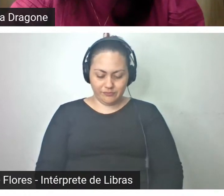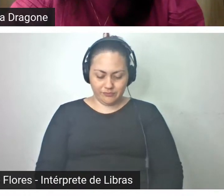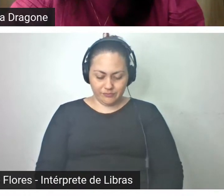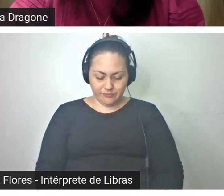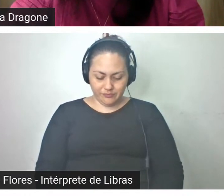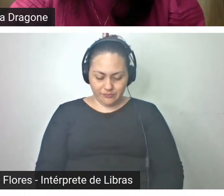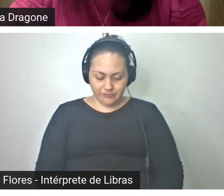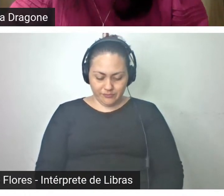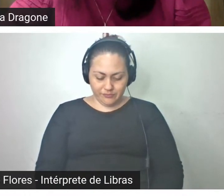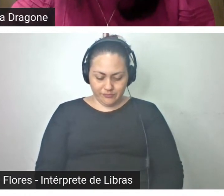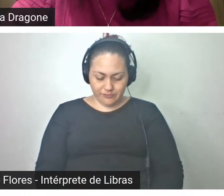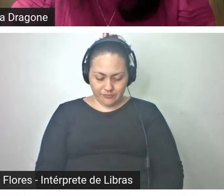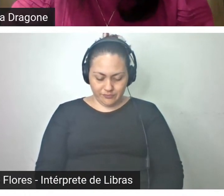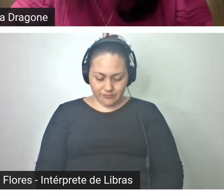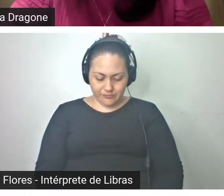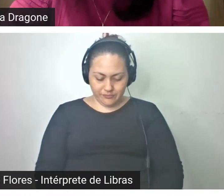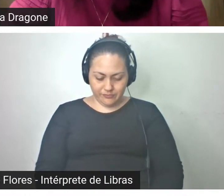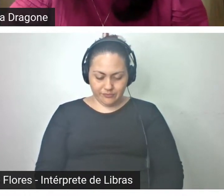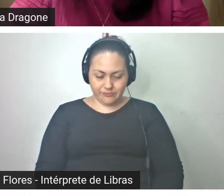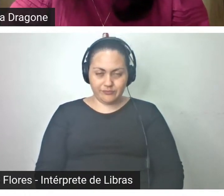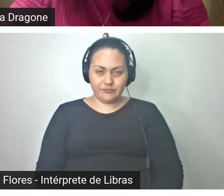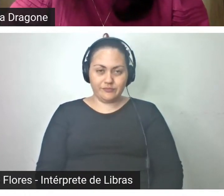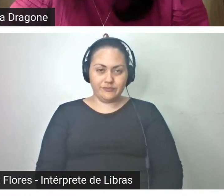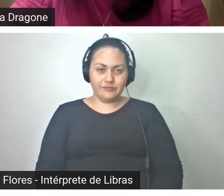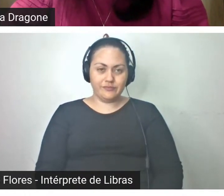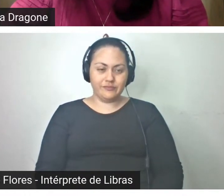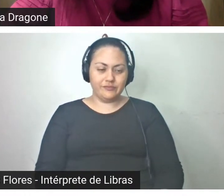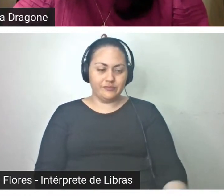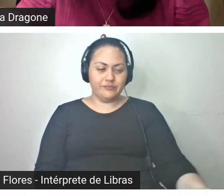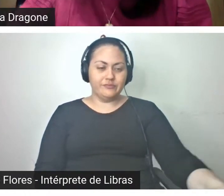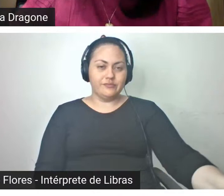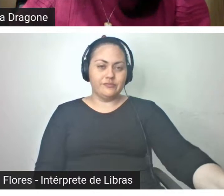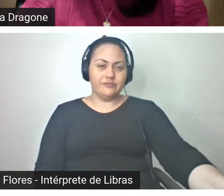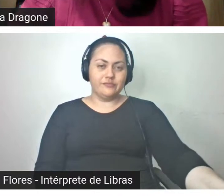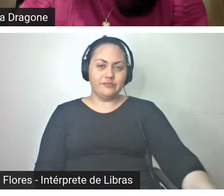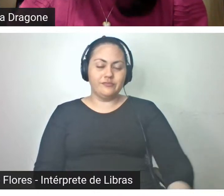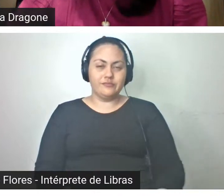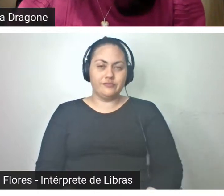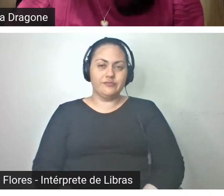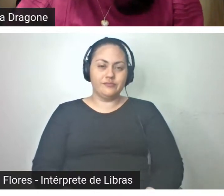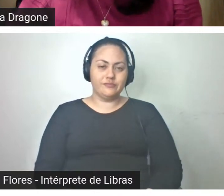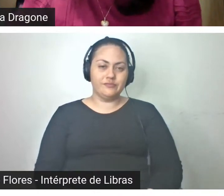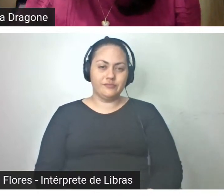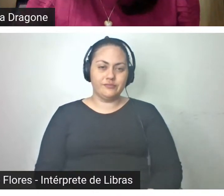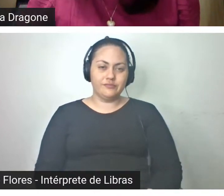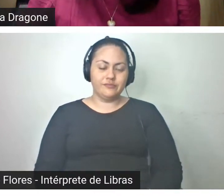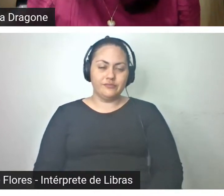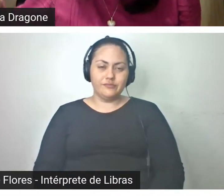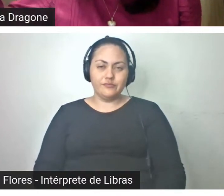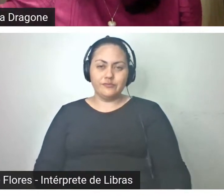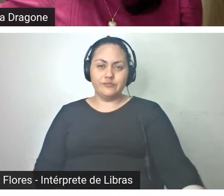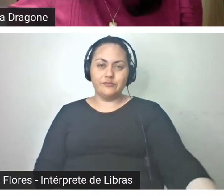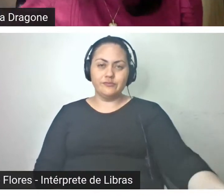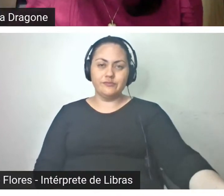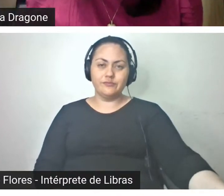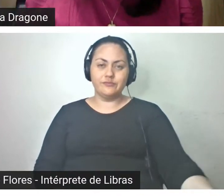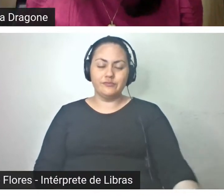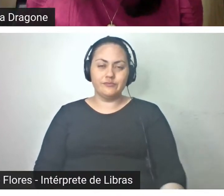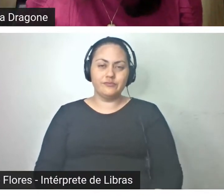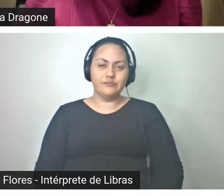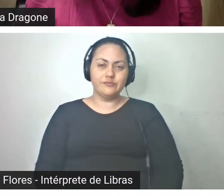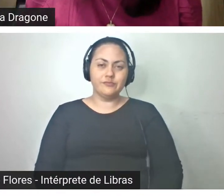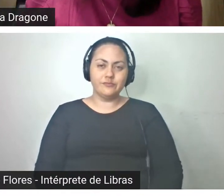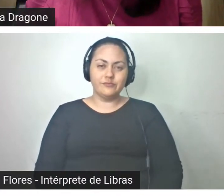that access to housing, either rental housing or purchased housing in the United